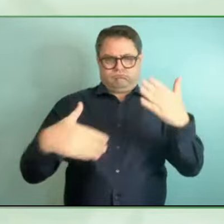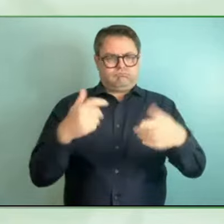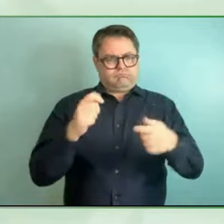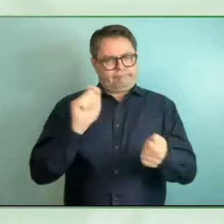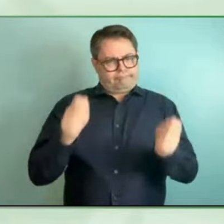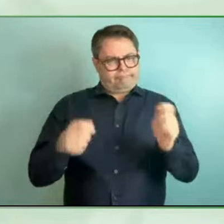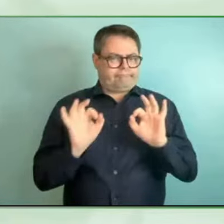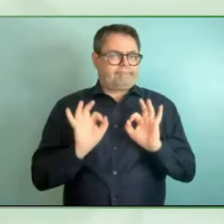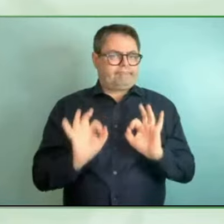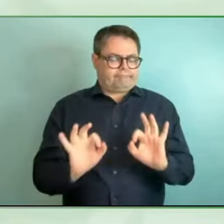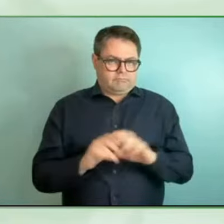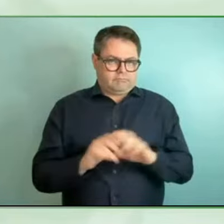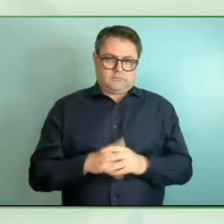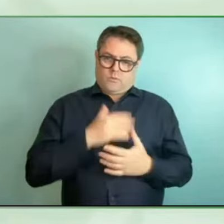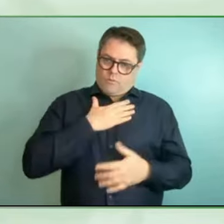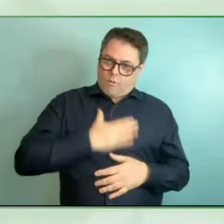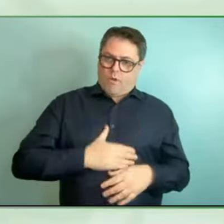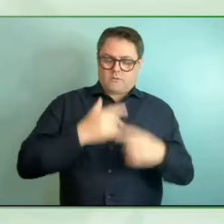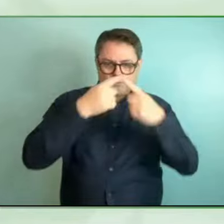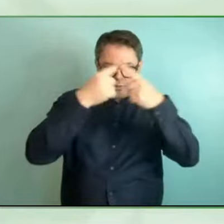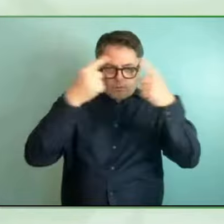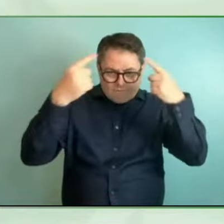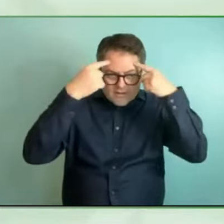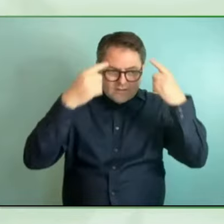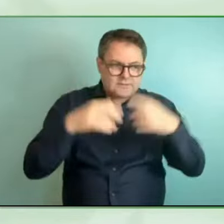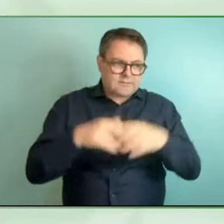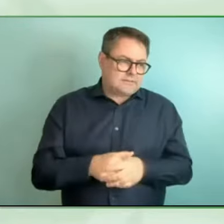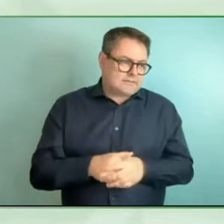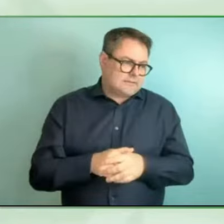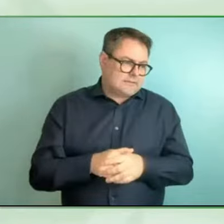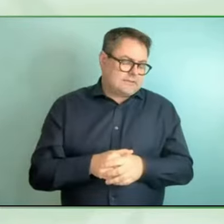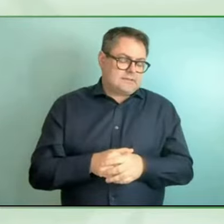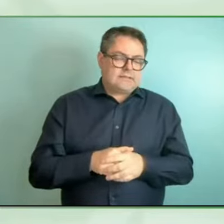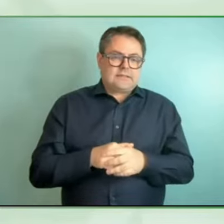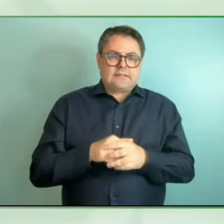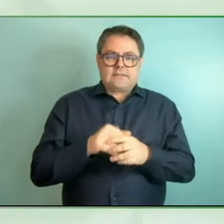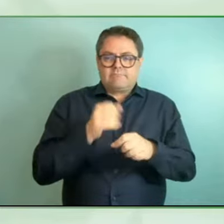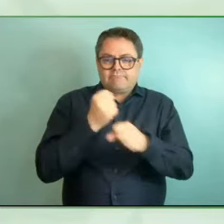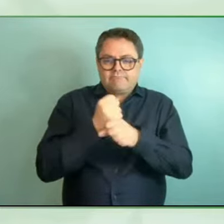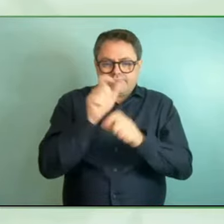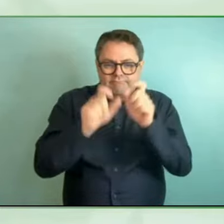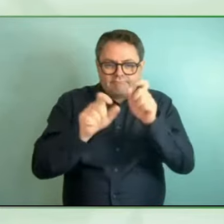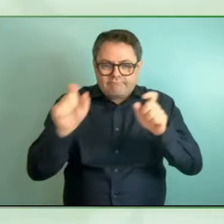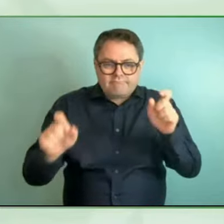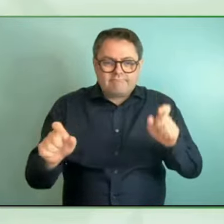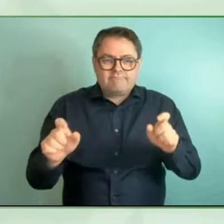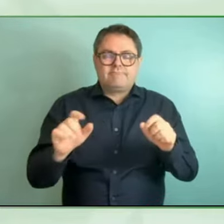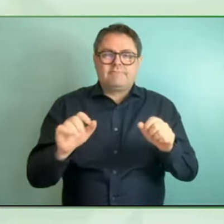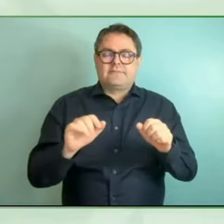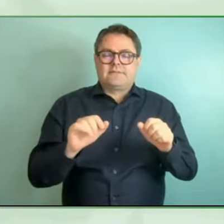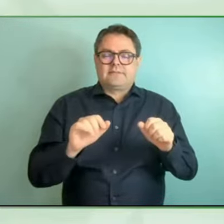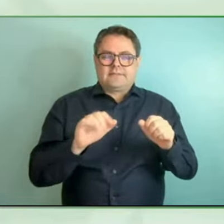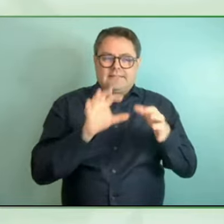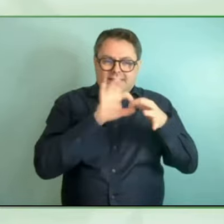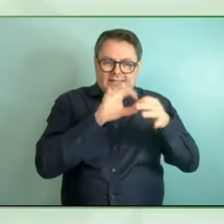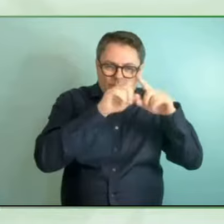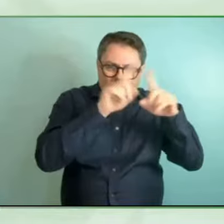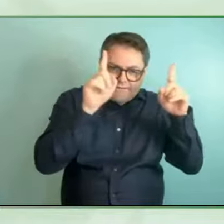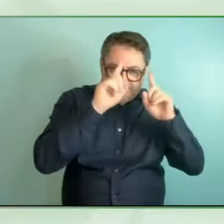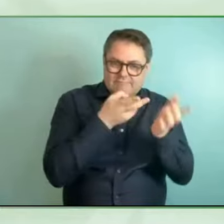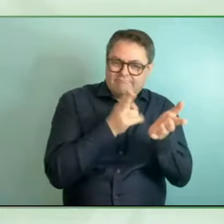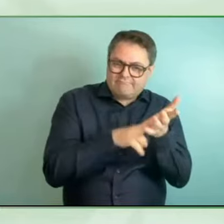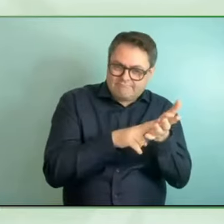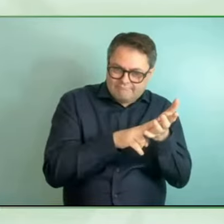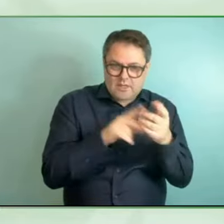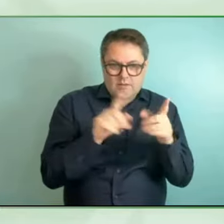that universities and academic staff sign it, endorse it, but also